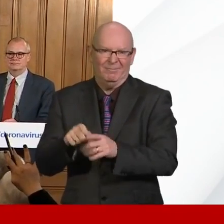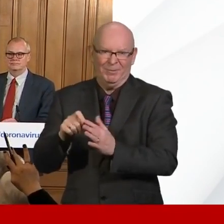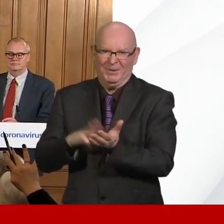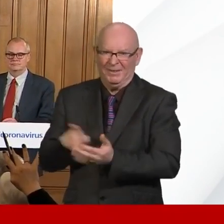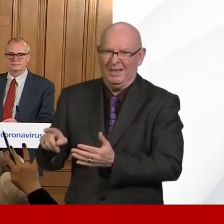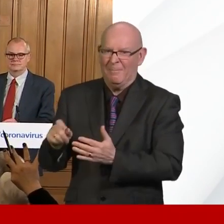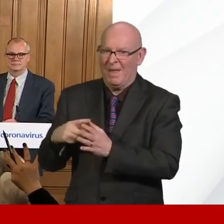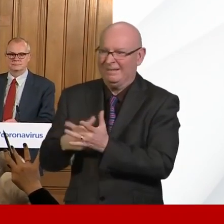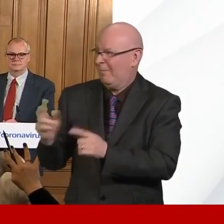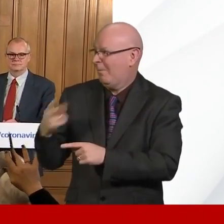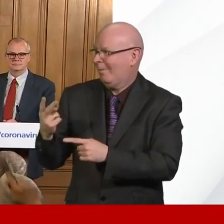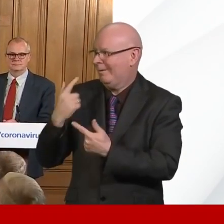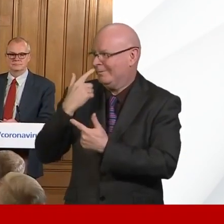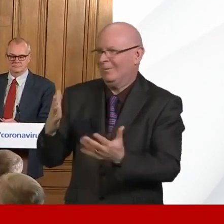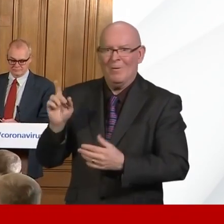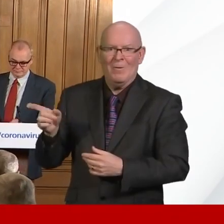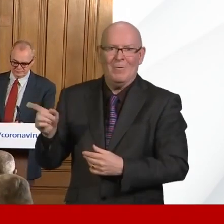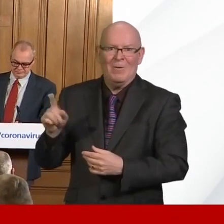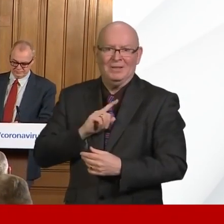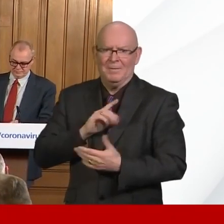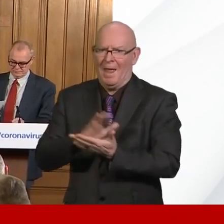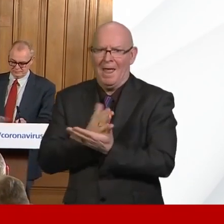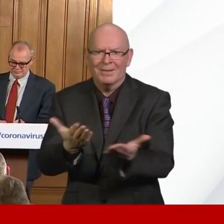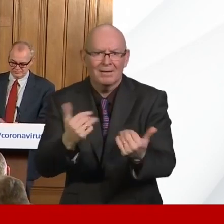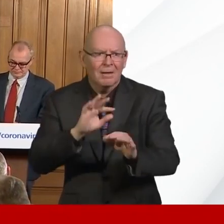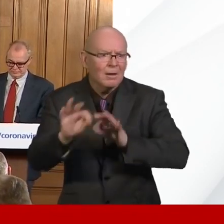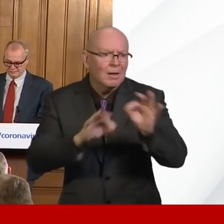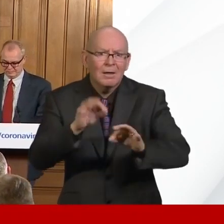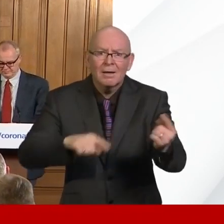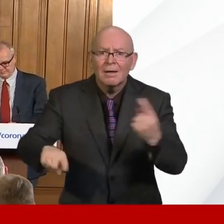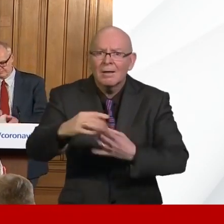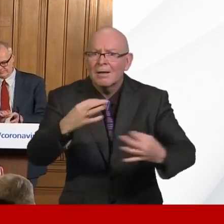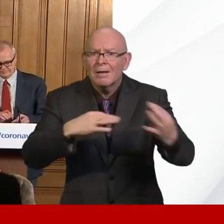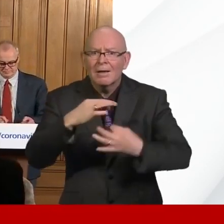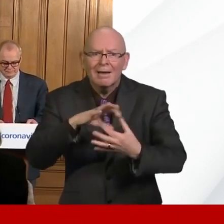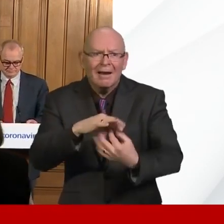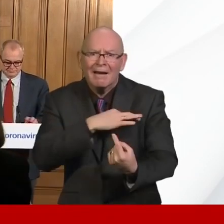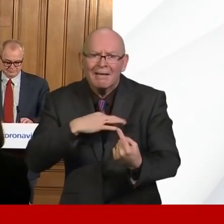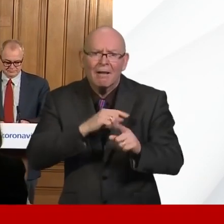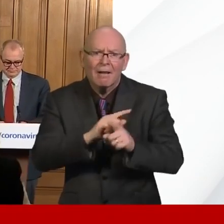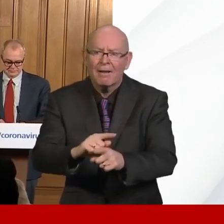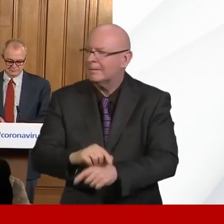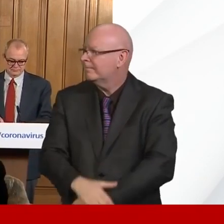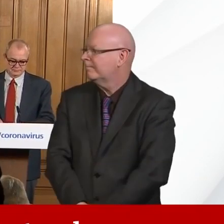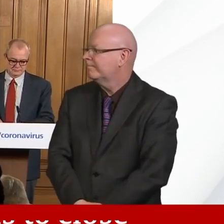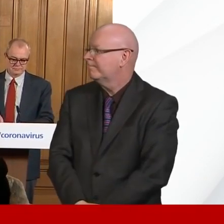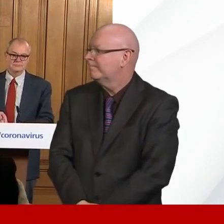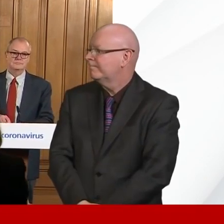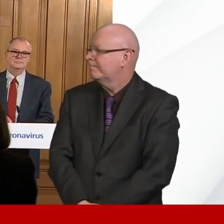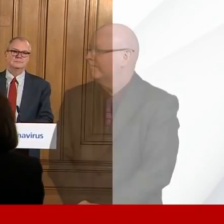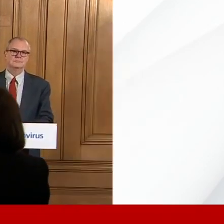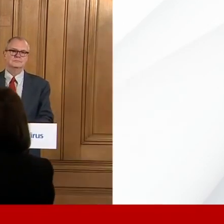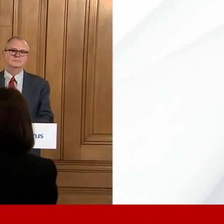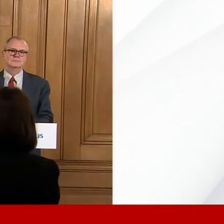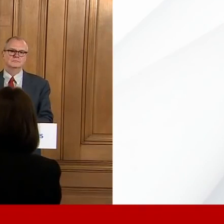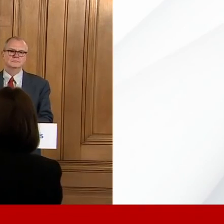questions on this. I'm Beth Rigby, Sky News. Thank you. Prime Minister, just in terms of further measures,